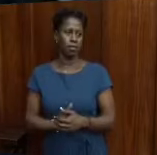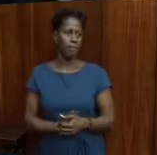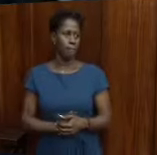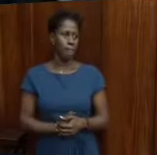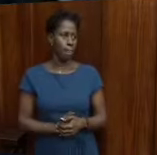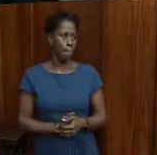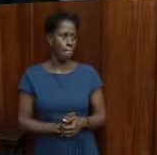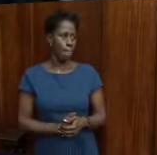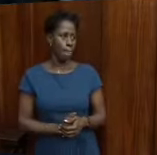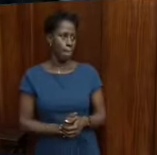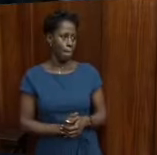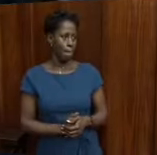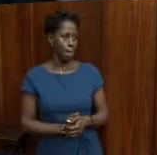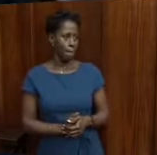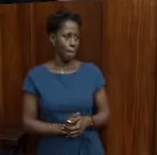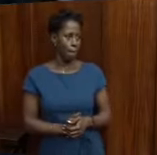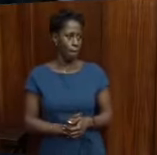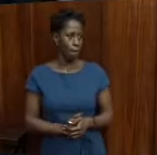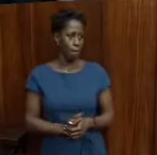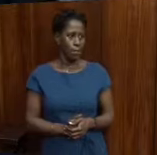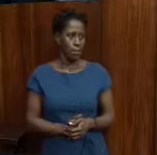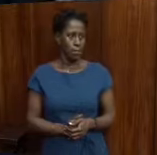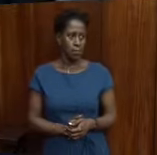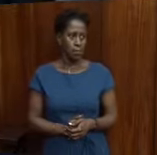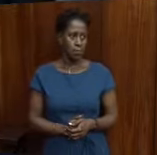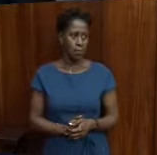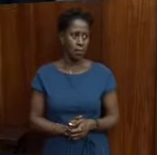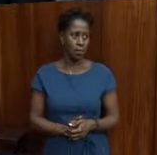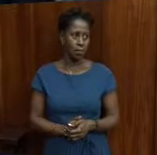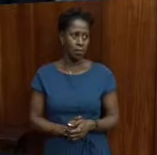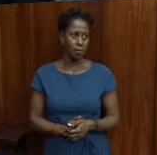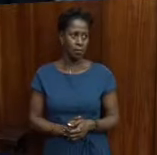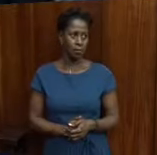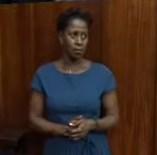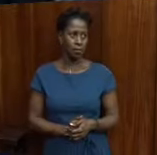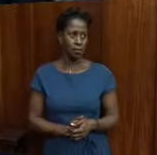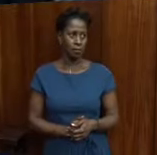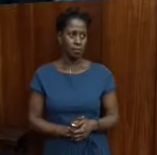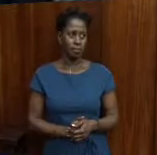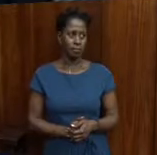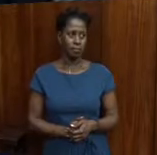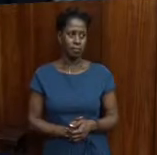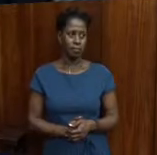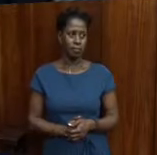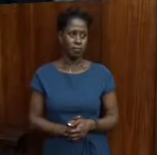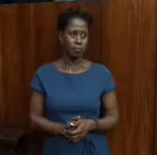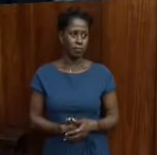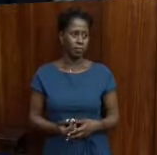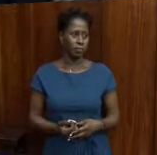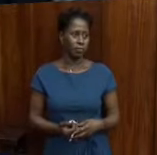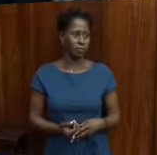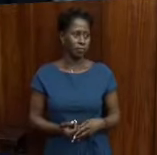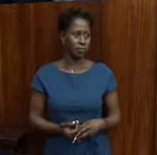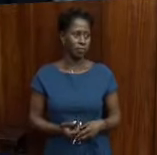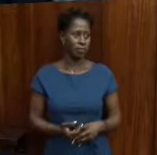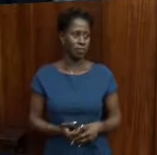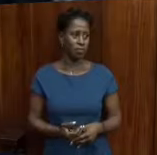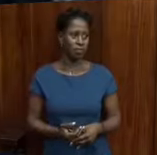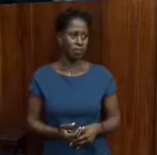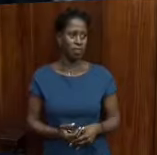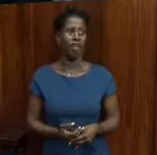to ignite the discourse on constitutional reform, to seek consensus on specific recommendations